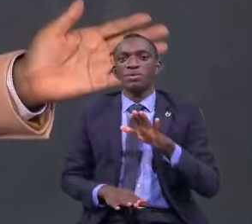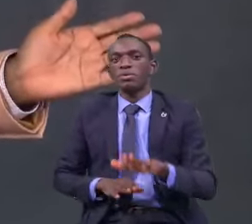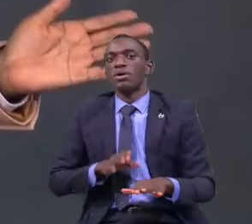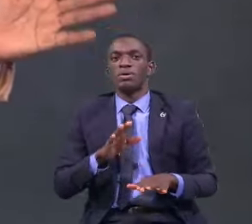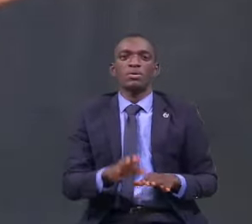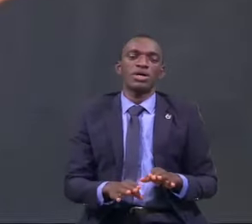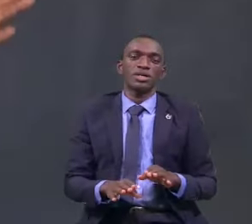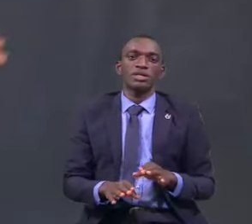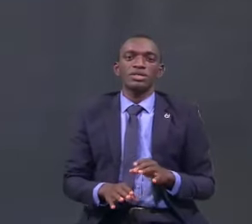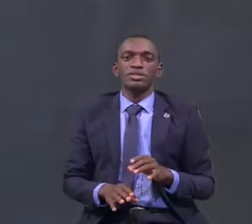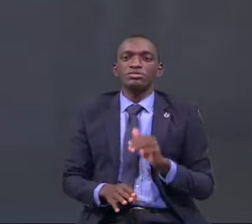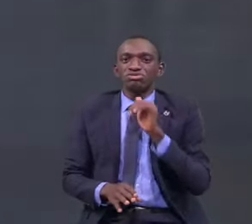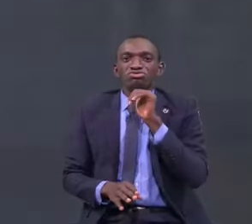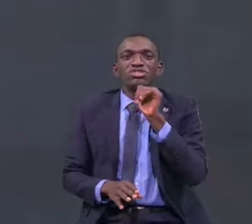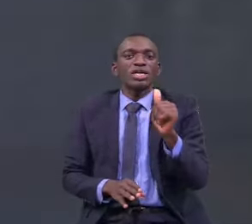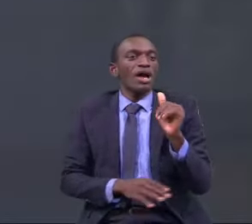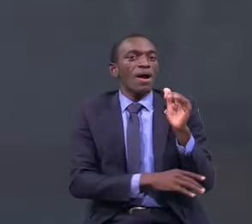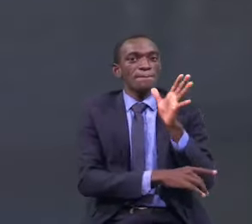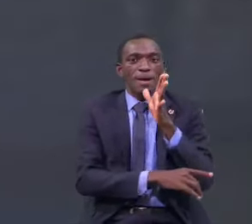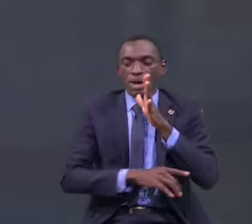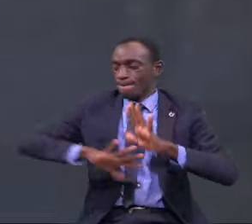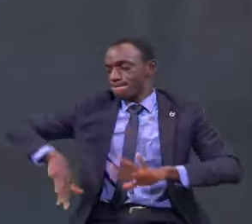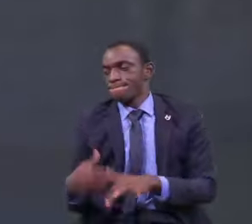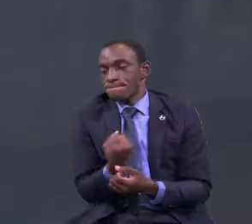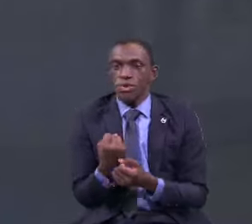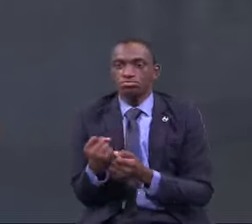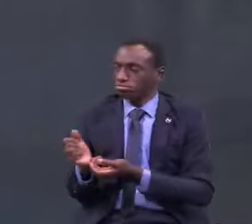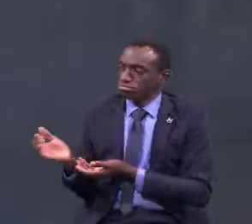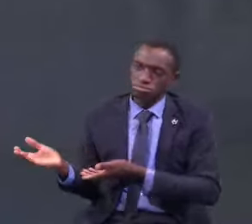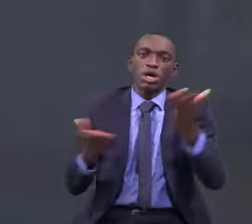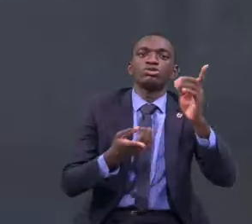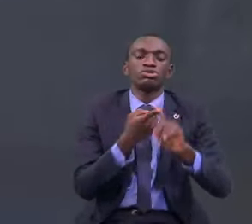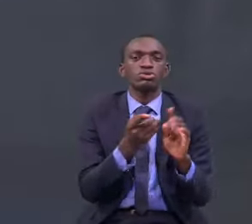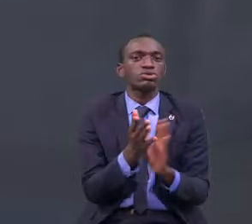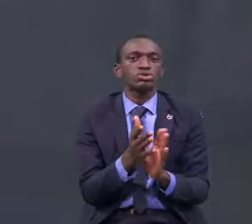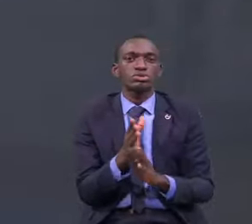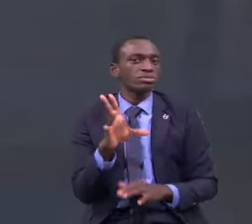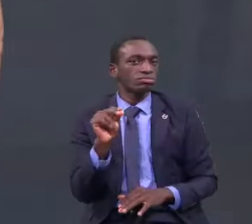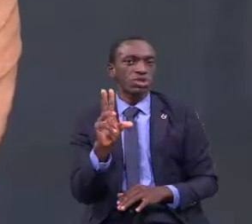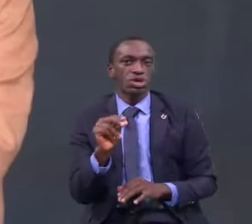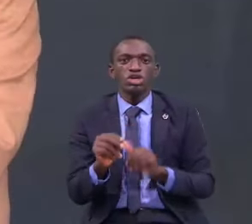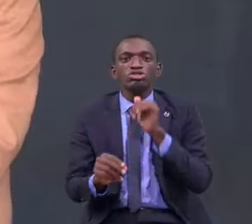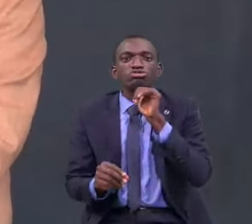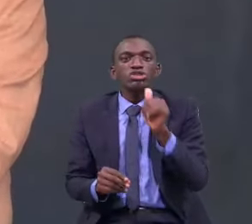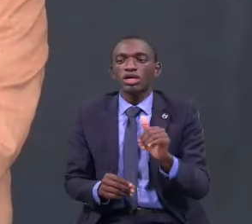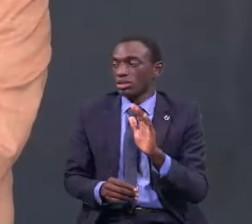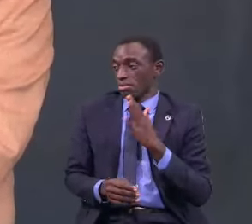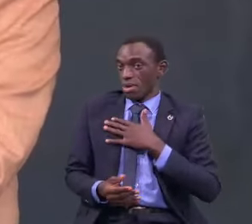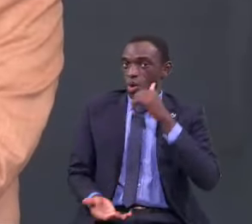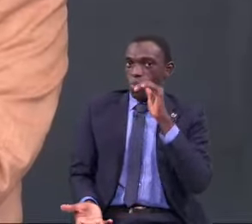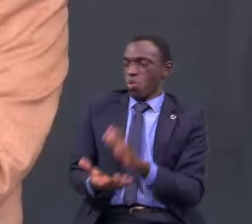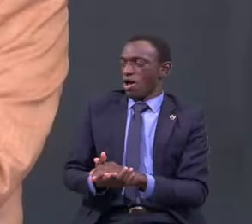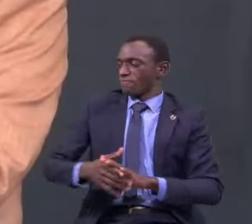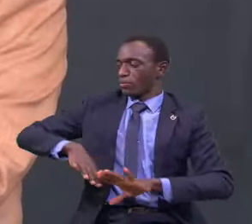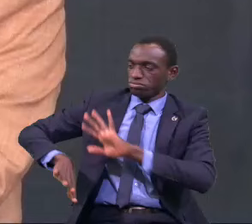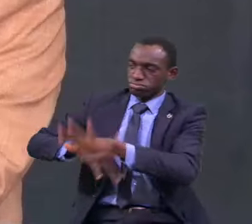It's not mama driving you to school. It's not your wife driving you to your place of